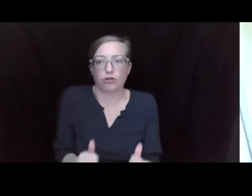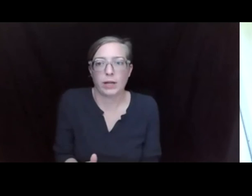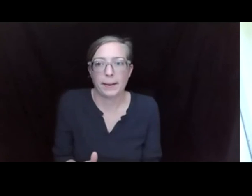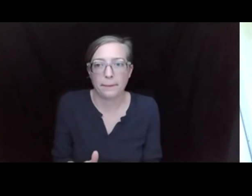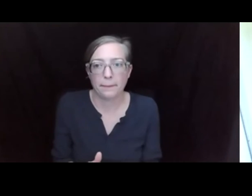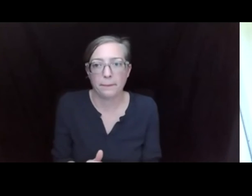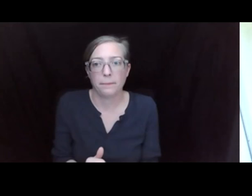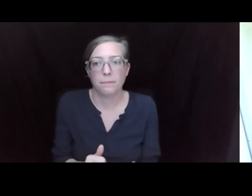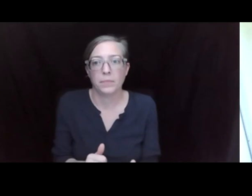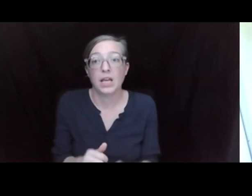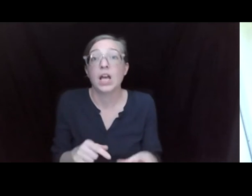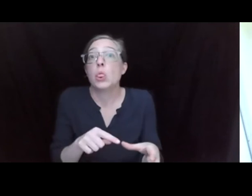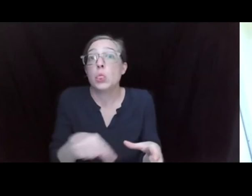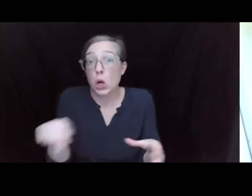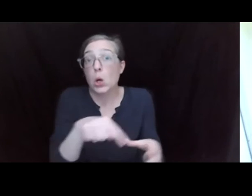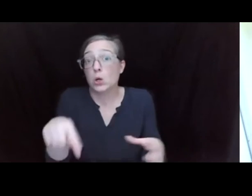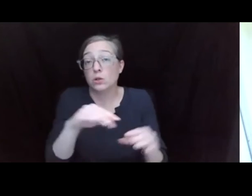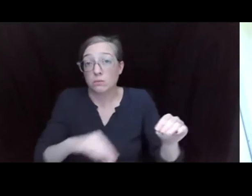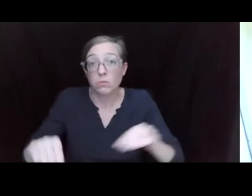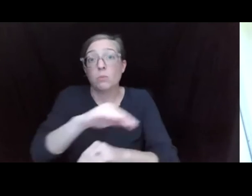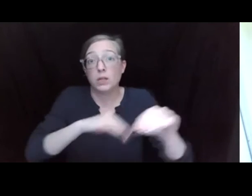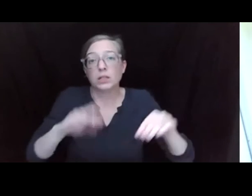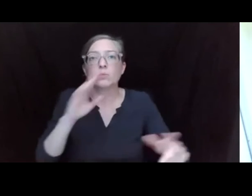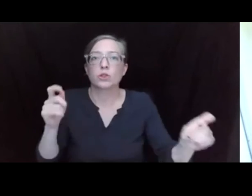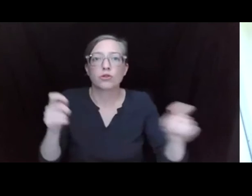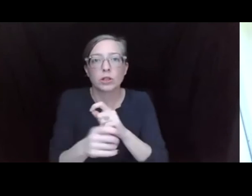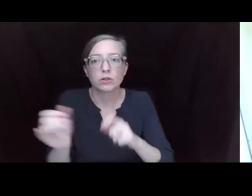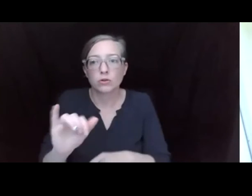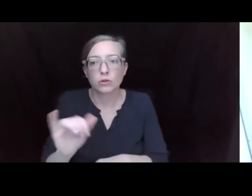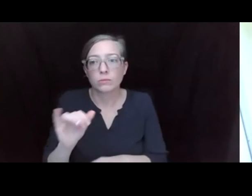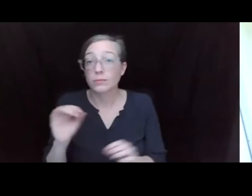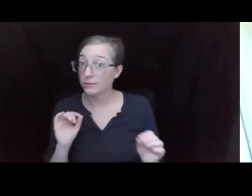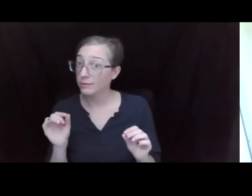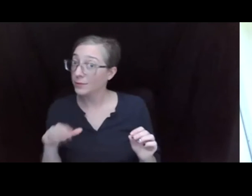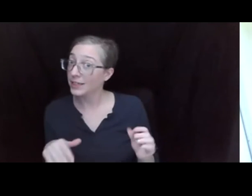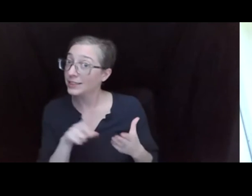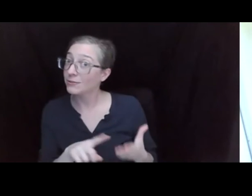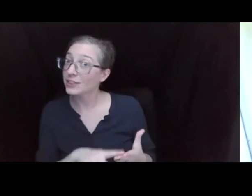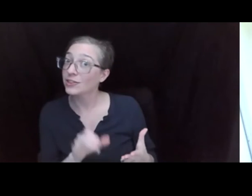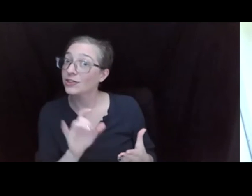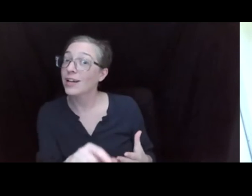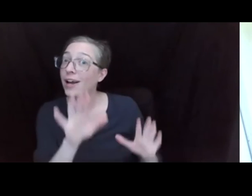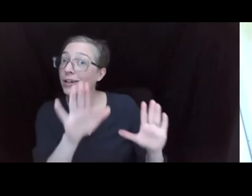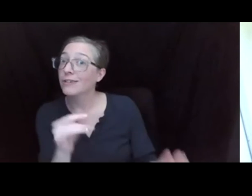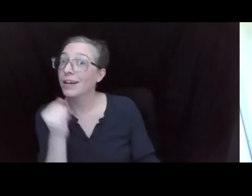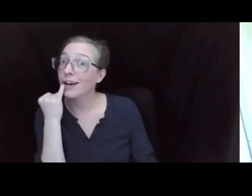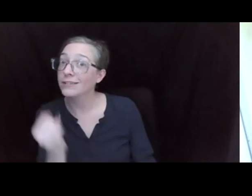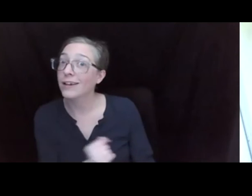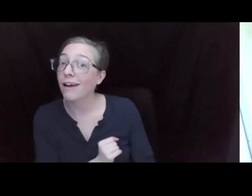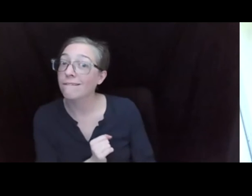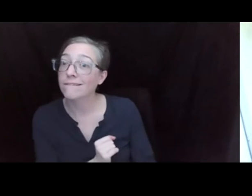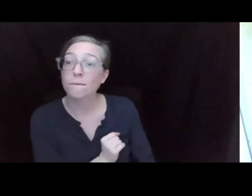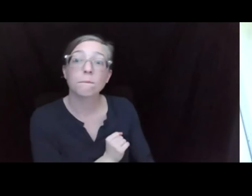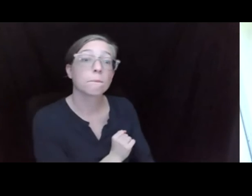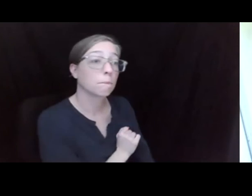those individual mobilities are gonna move. And you know what? No one has done that just yet. It's a fantastic idea. How will